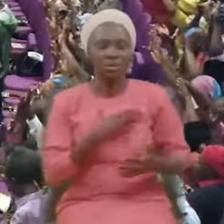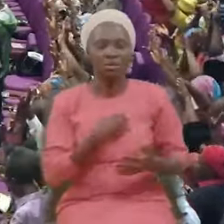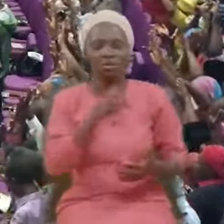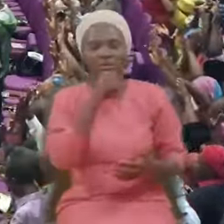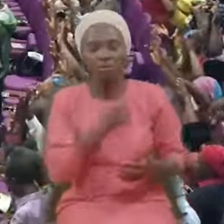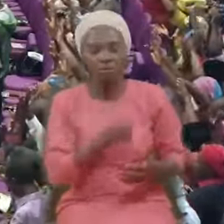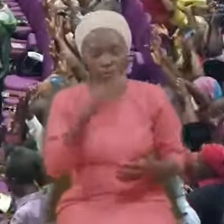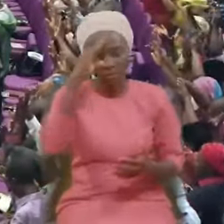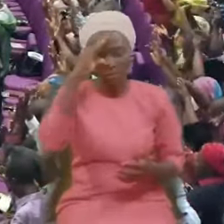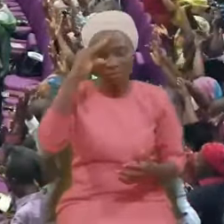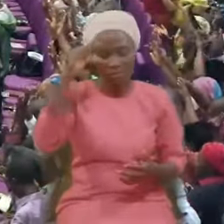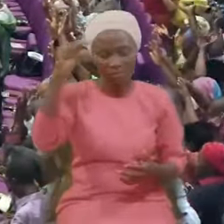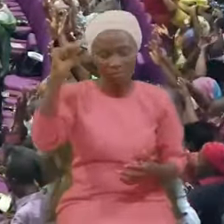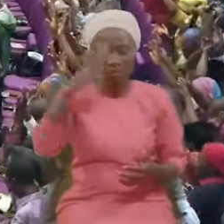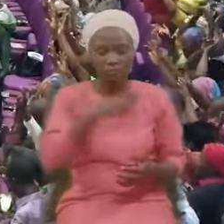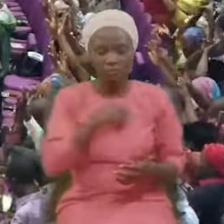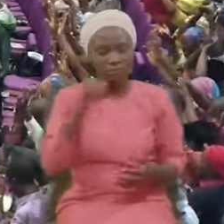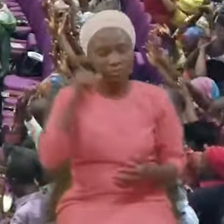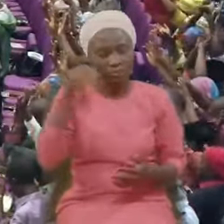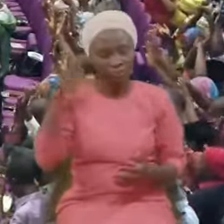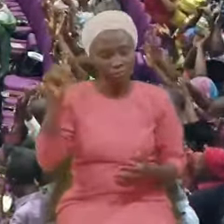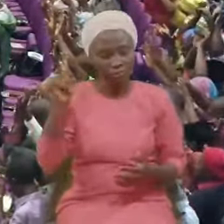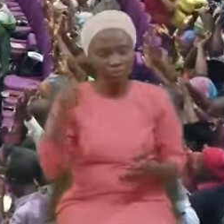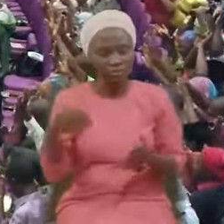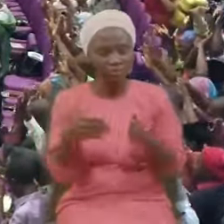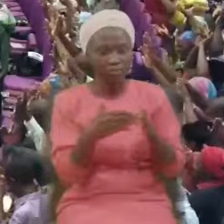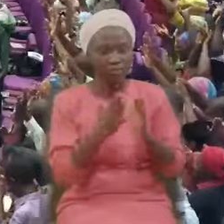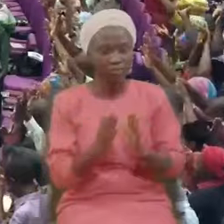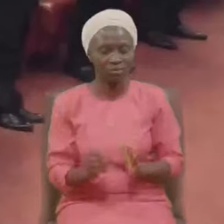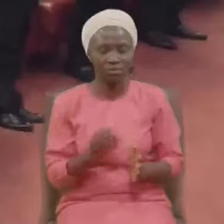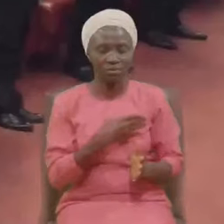women, leaders and members,